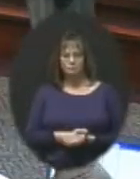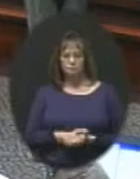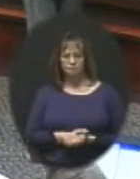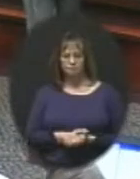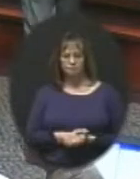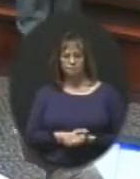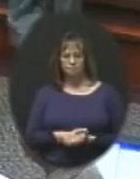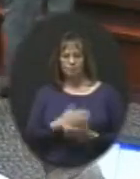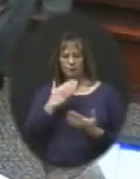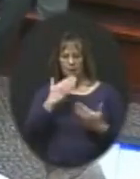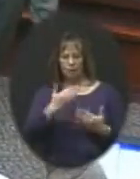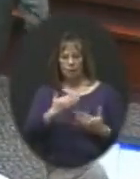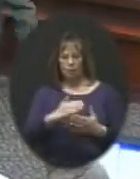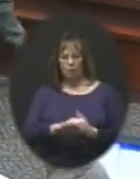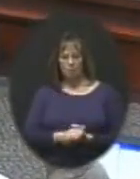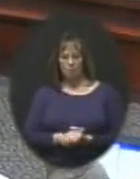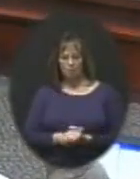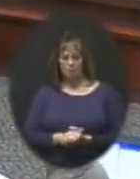Thank you.